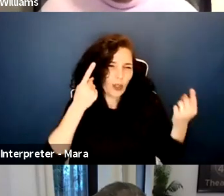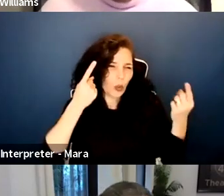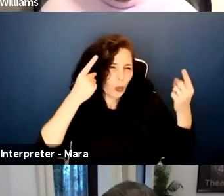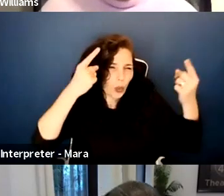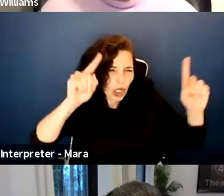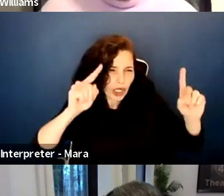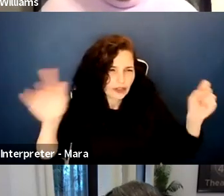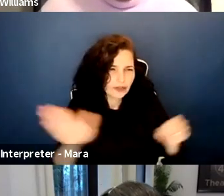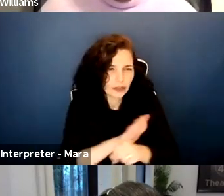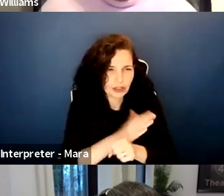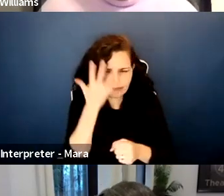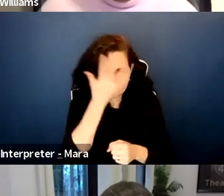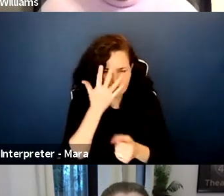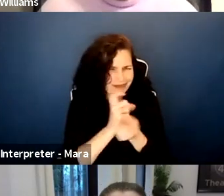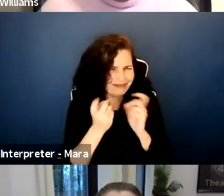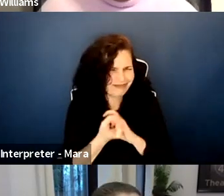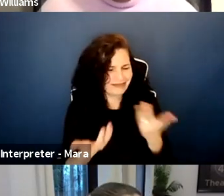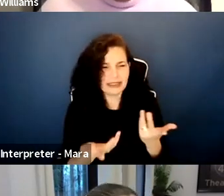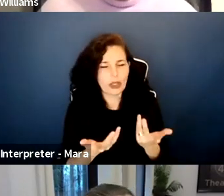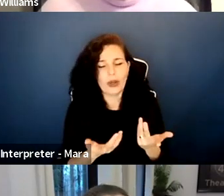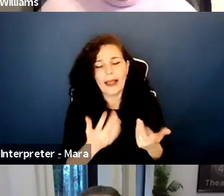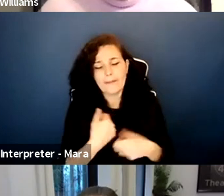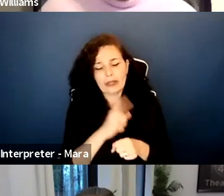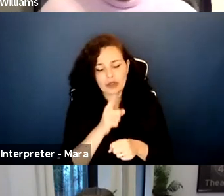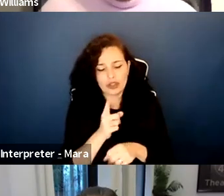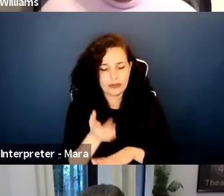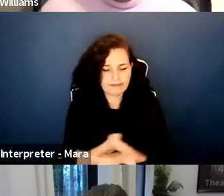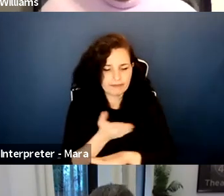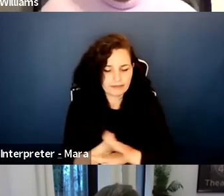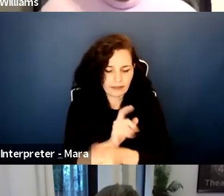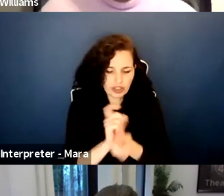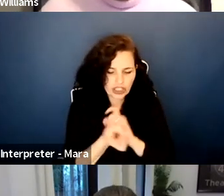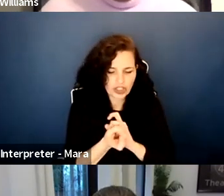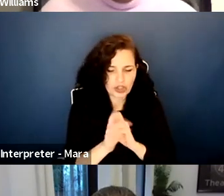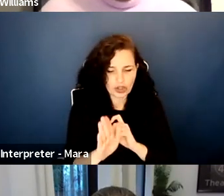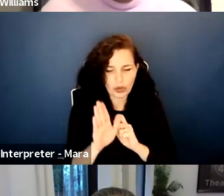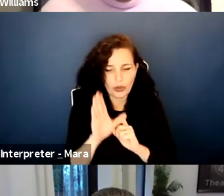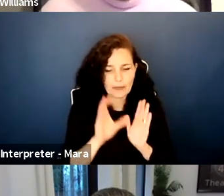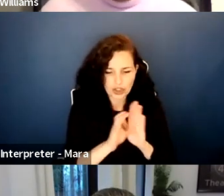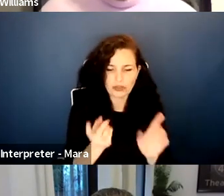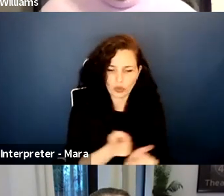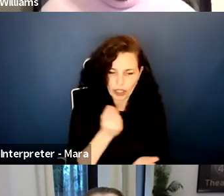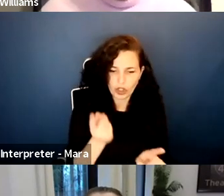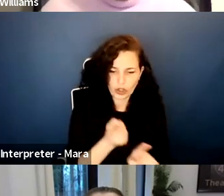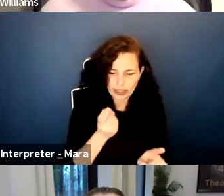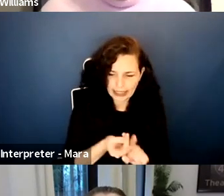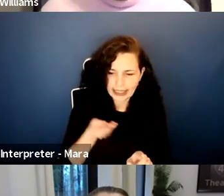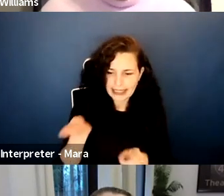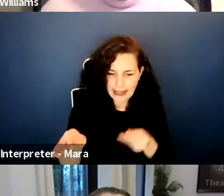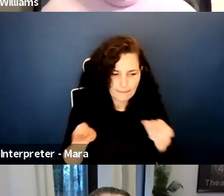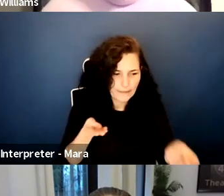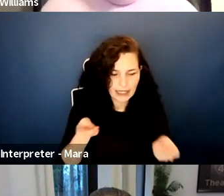physicality has changed. So just make sure you're, updating regularly and, submitting, as accurately as you